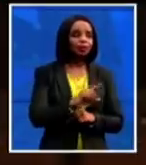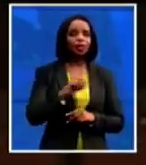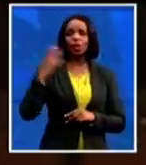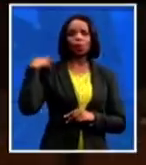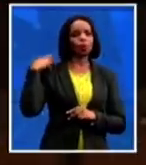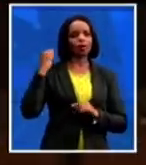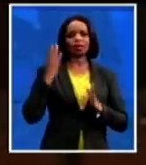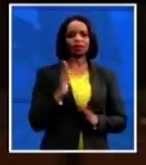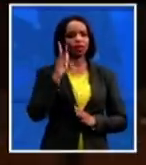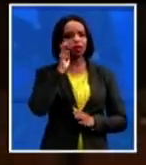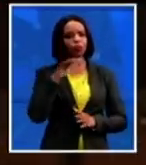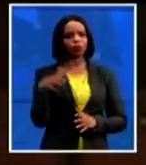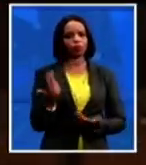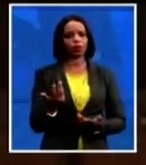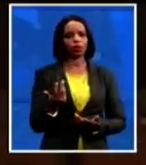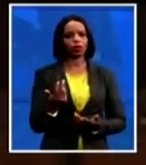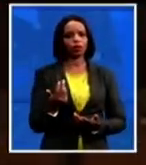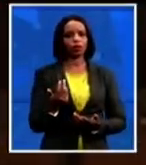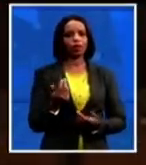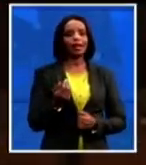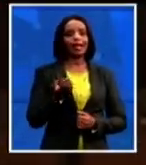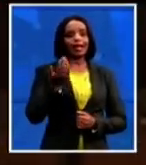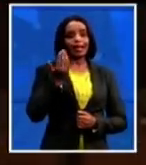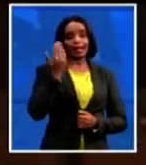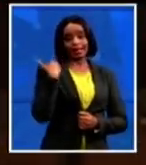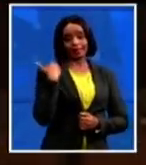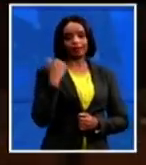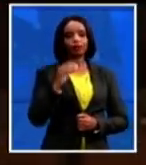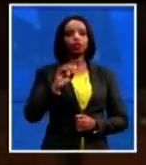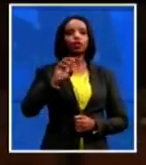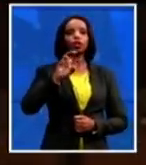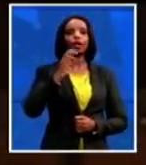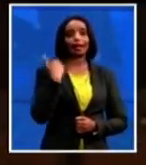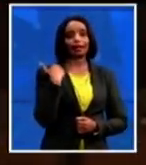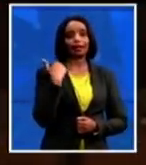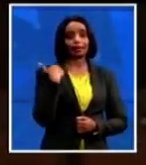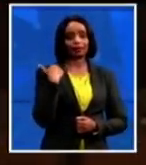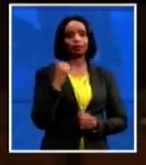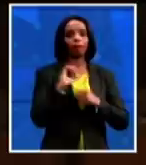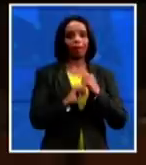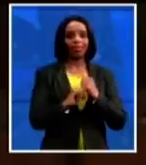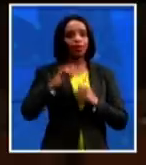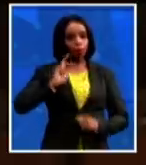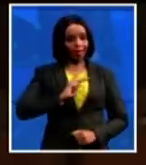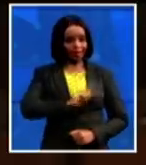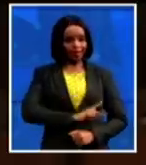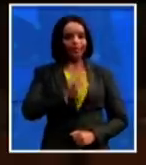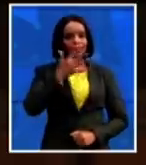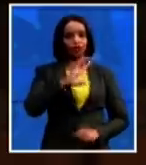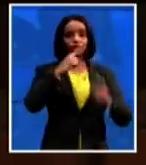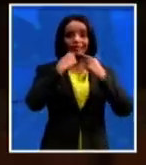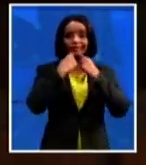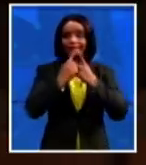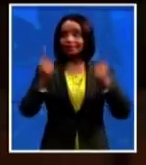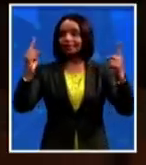Mothomogolo, UFM. Last month, the president indicated that government has started a process to amend health regulations so that